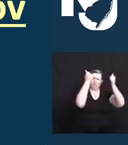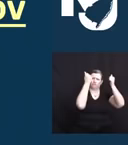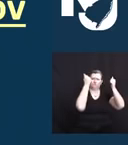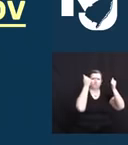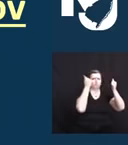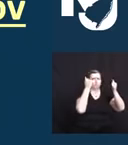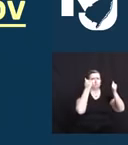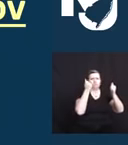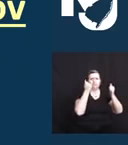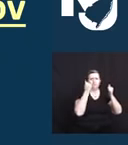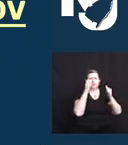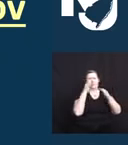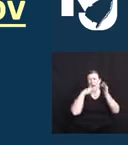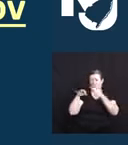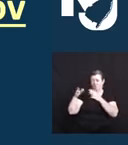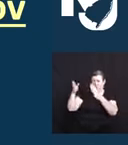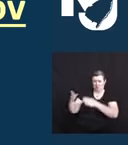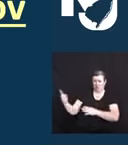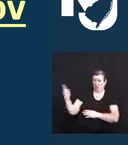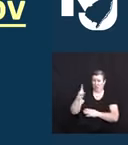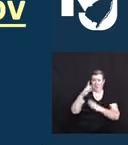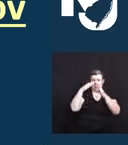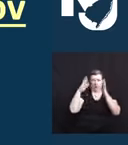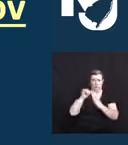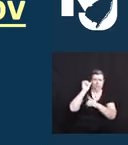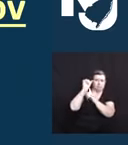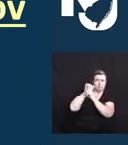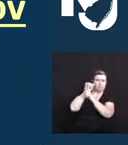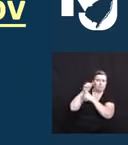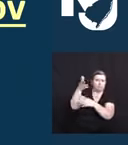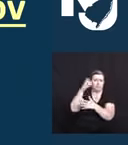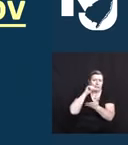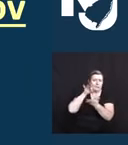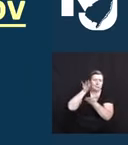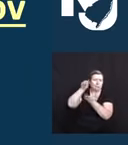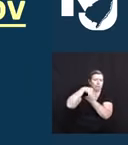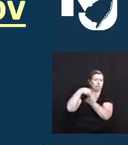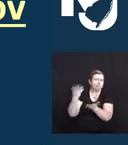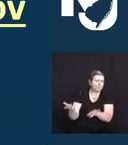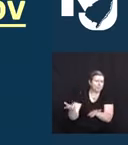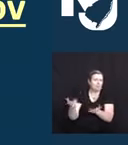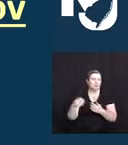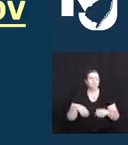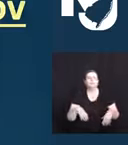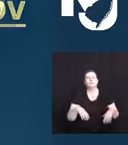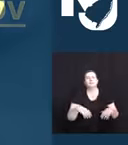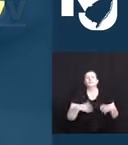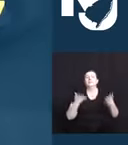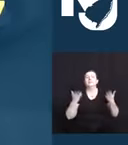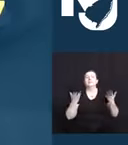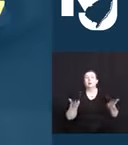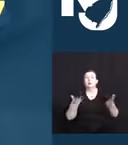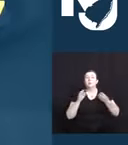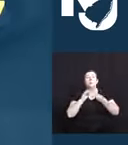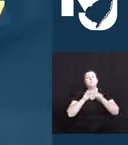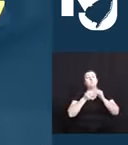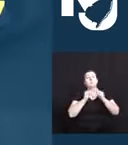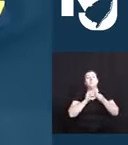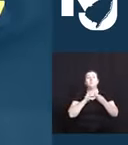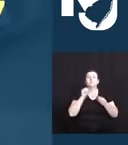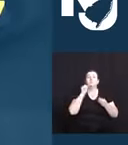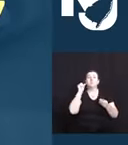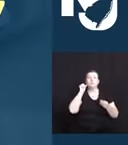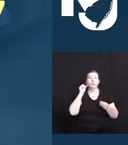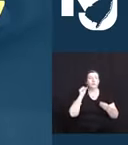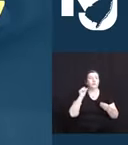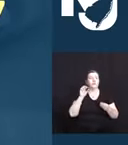and it's for all of us. So with that, let us turn to the overnight numbers. Yesterday, we received